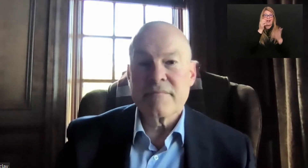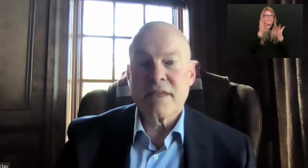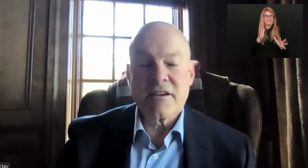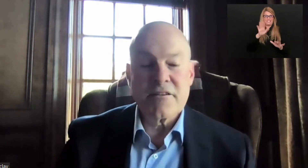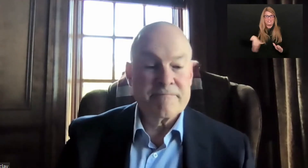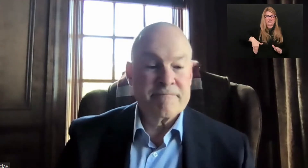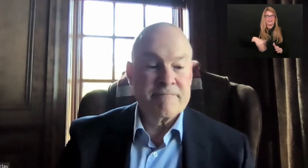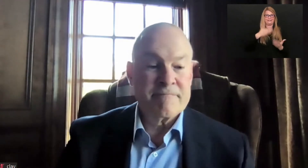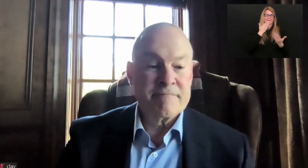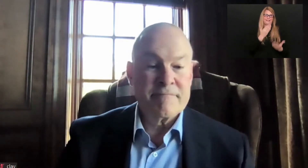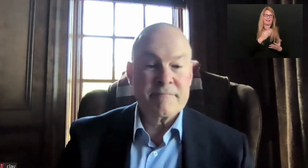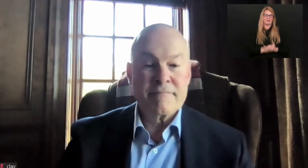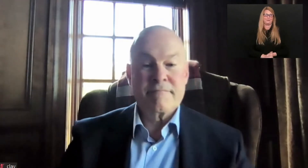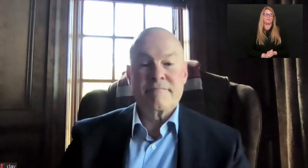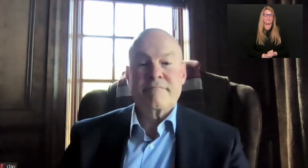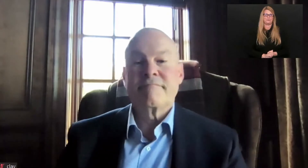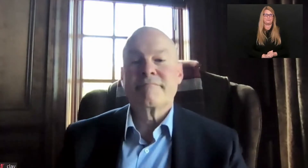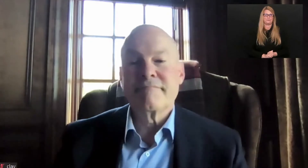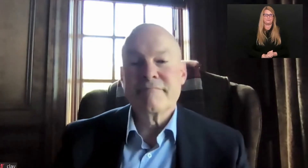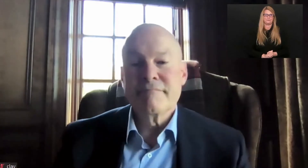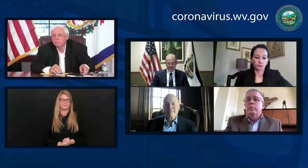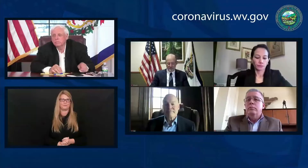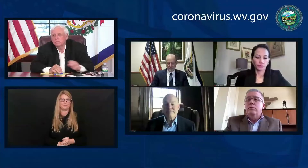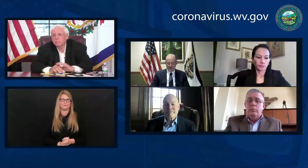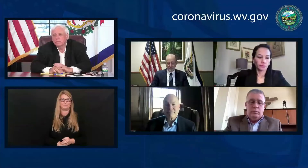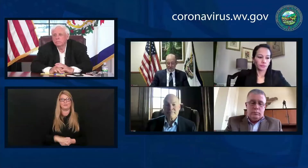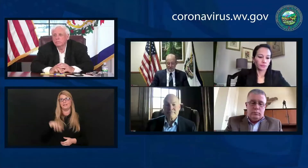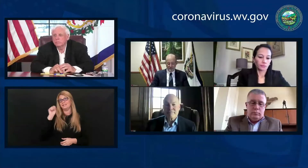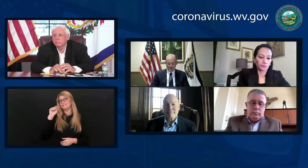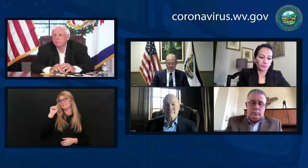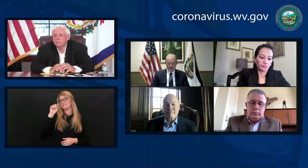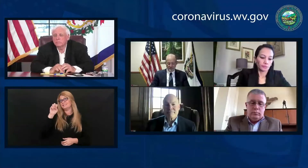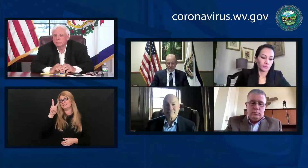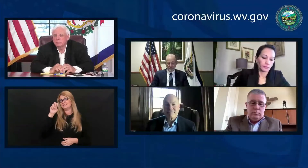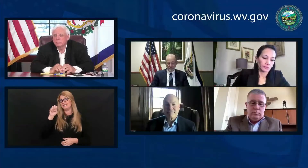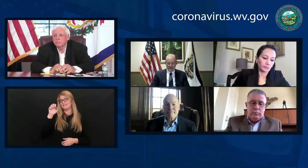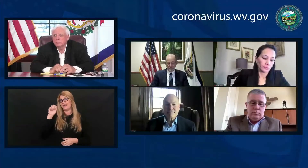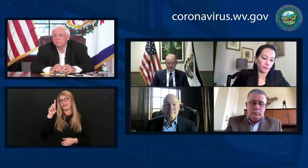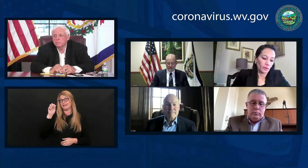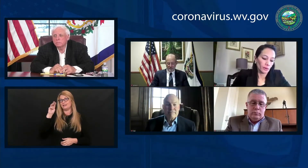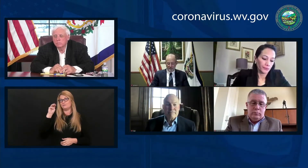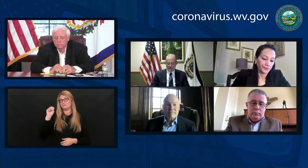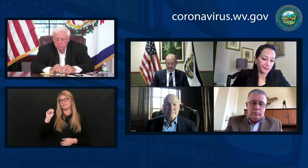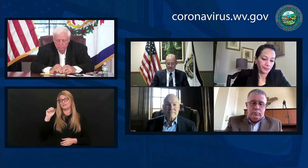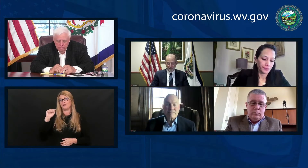yet. Thank you. All right. Thank you, Mark. Next to Steve Adams with Ogden Newspapers.